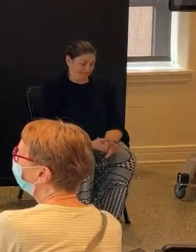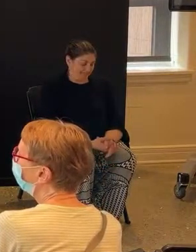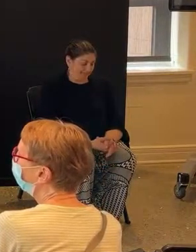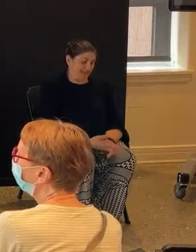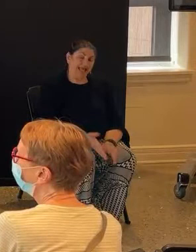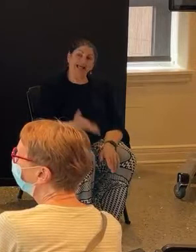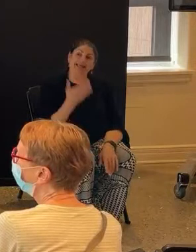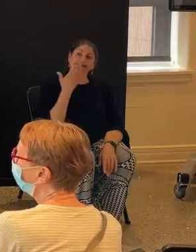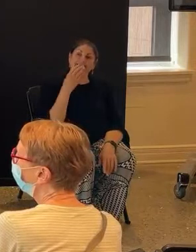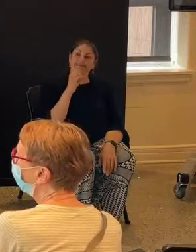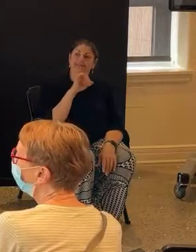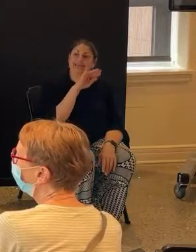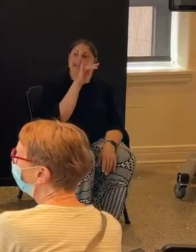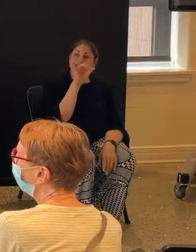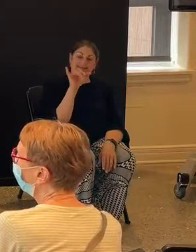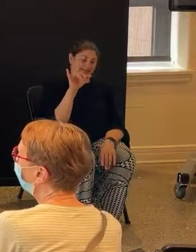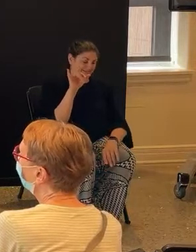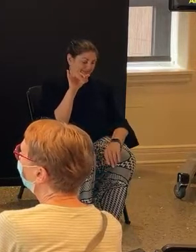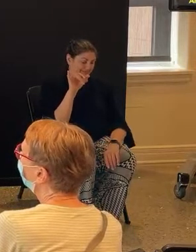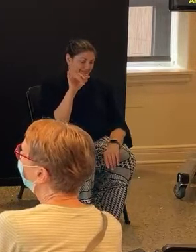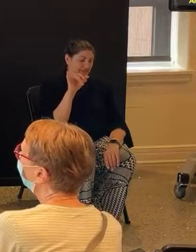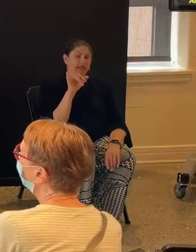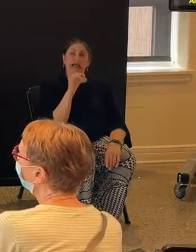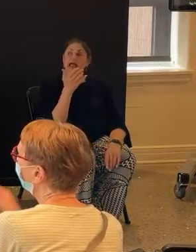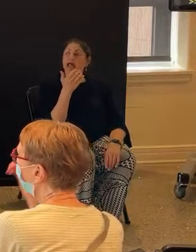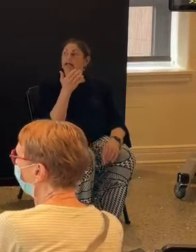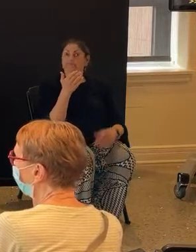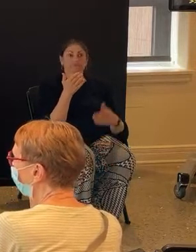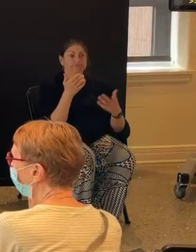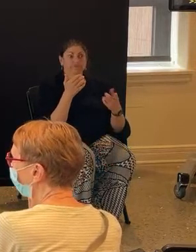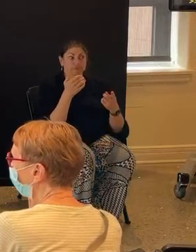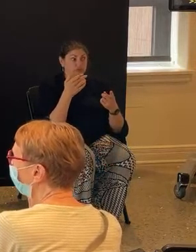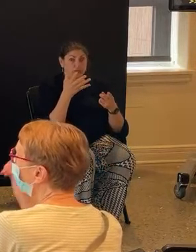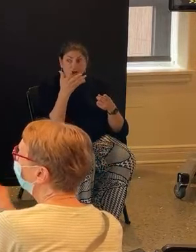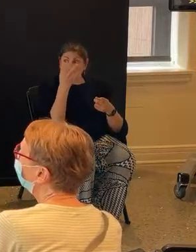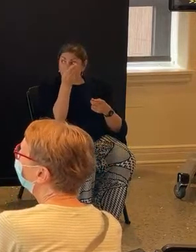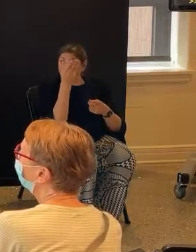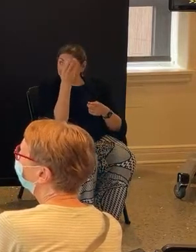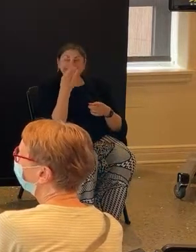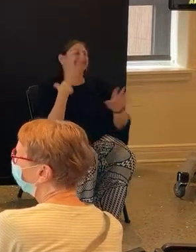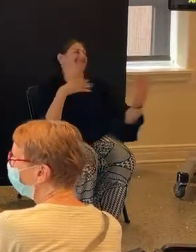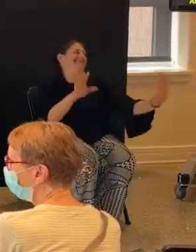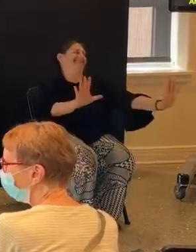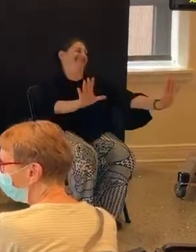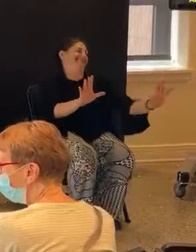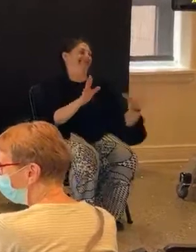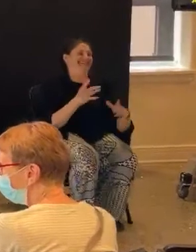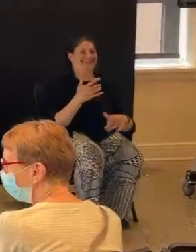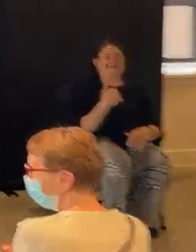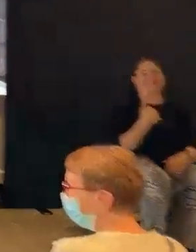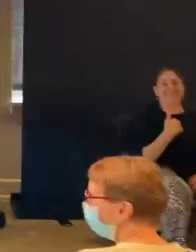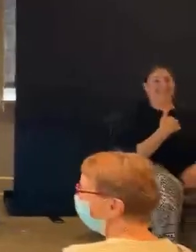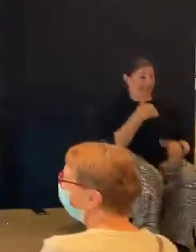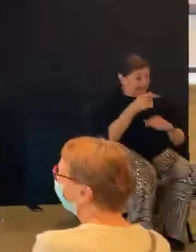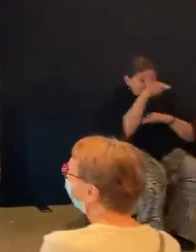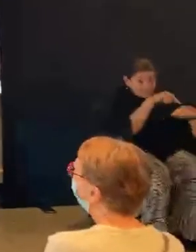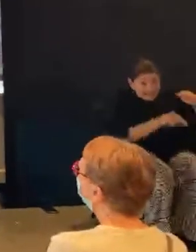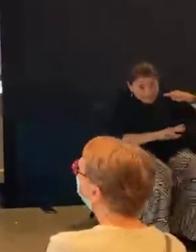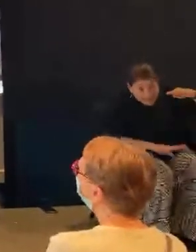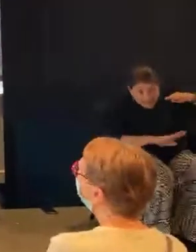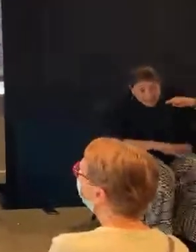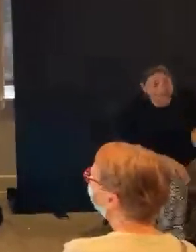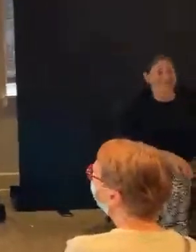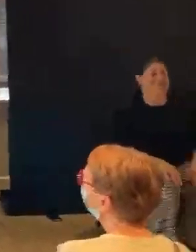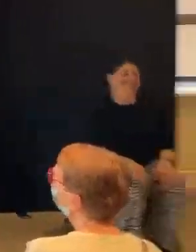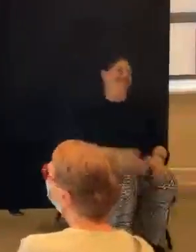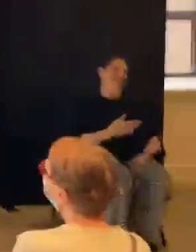Thank you, Sandi. Anybody want to take this outside maybe and not do it in the basement? I'd be open